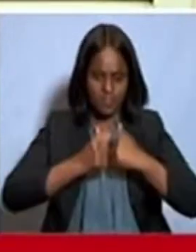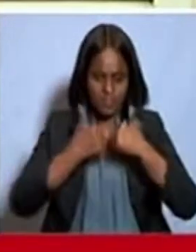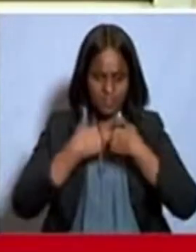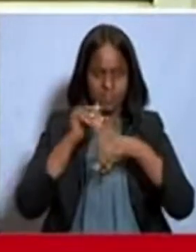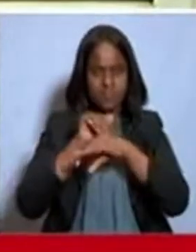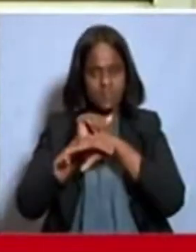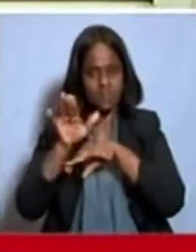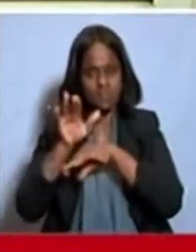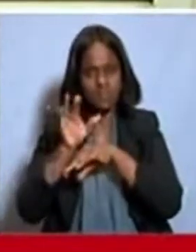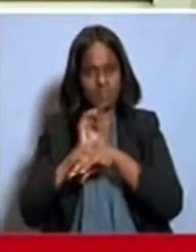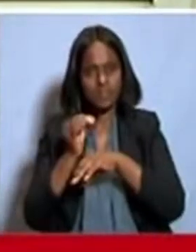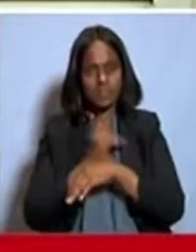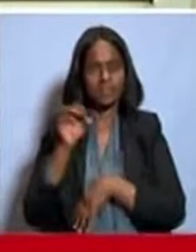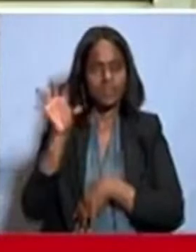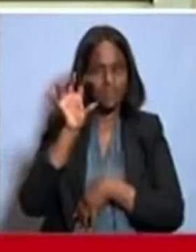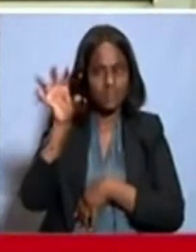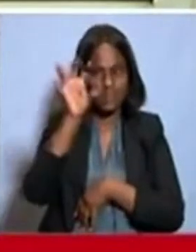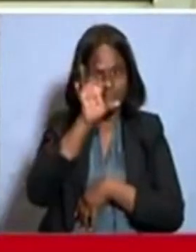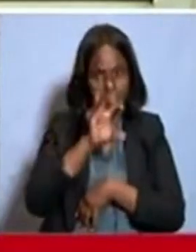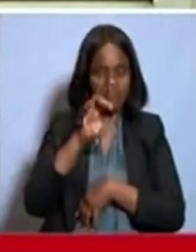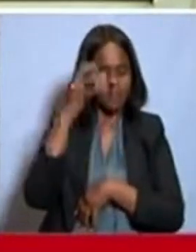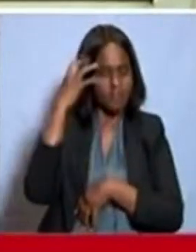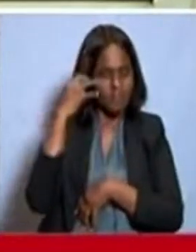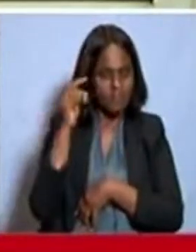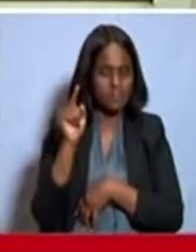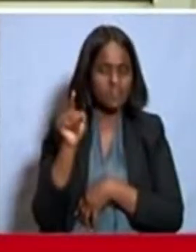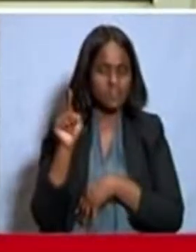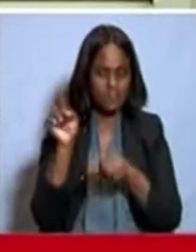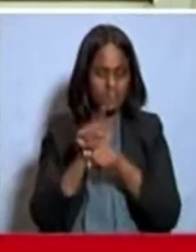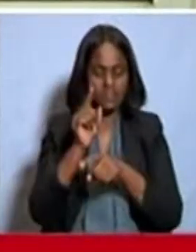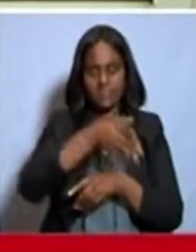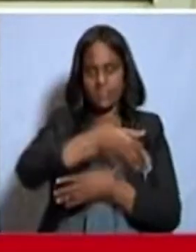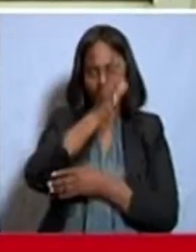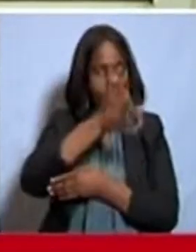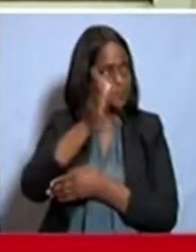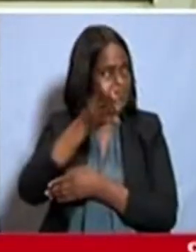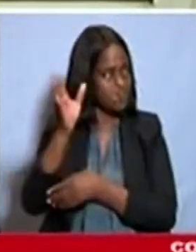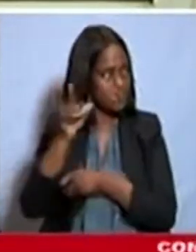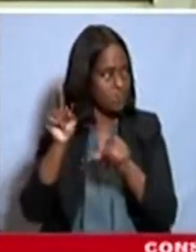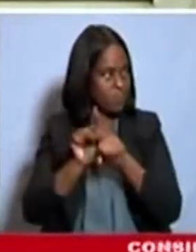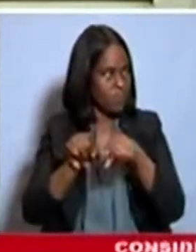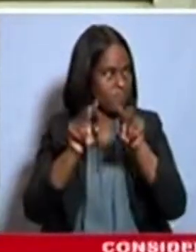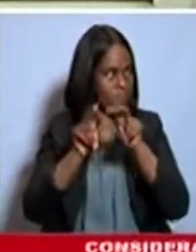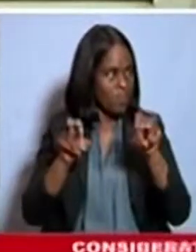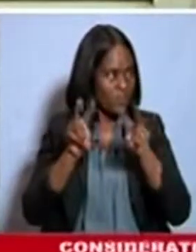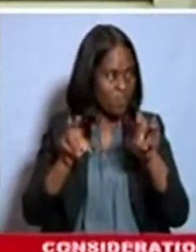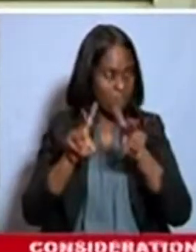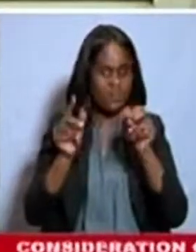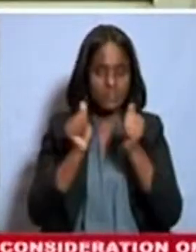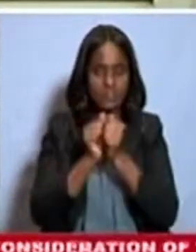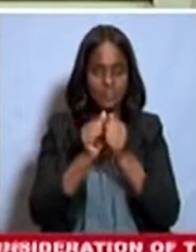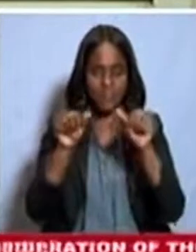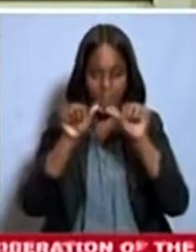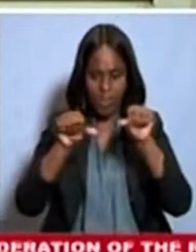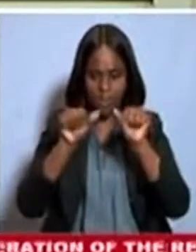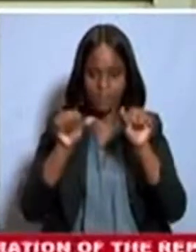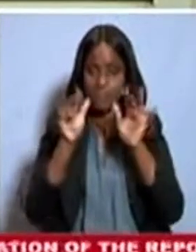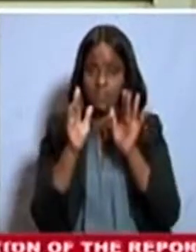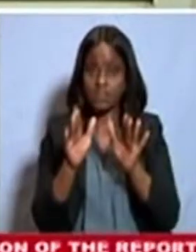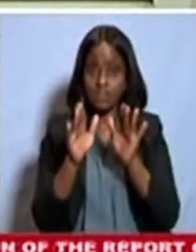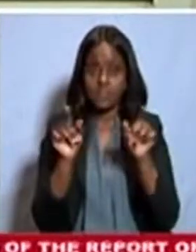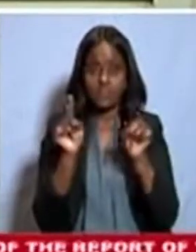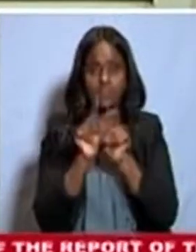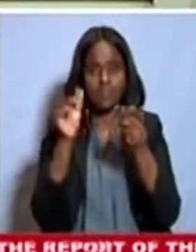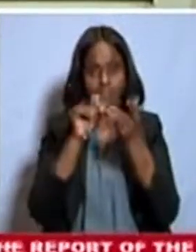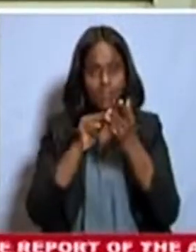sent our provincial office to go and verify with an auditor